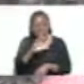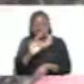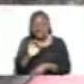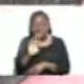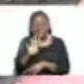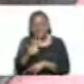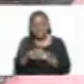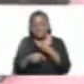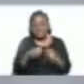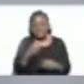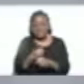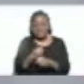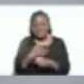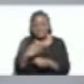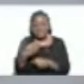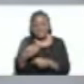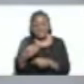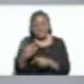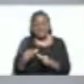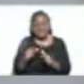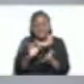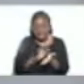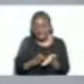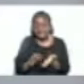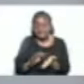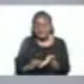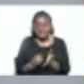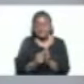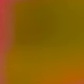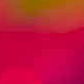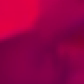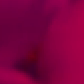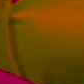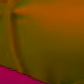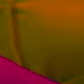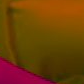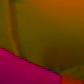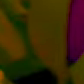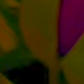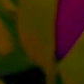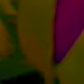counting. For the Bahamas Tonight, I'm Corvell Pyfrom.